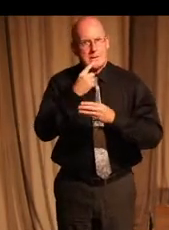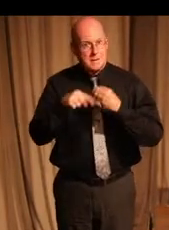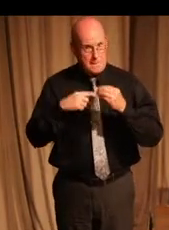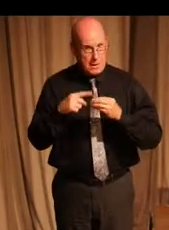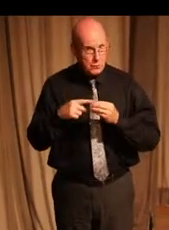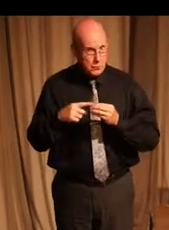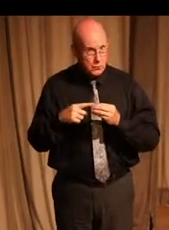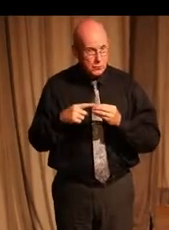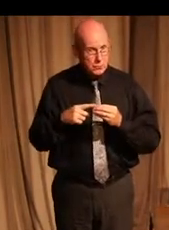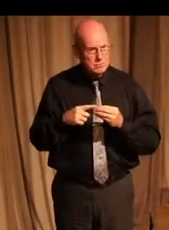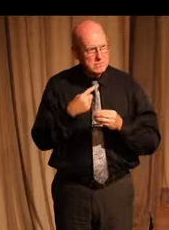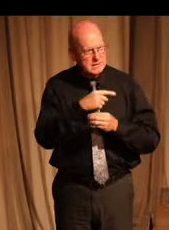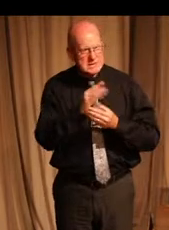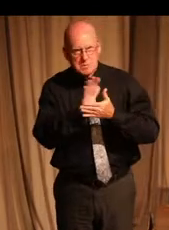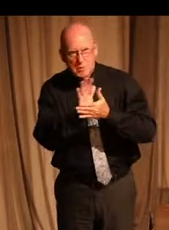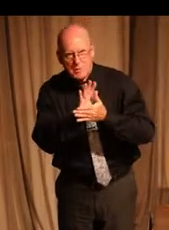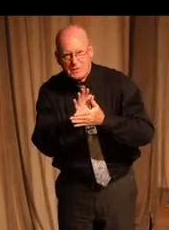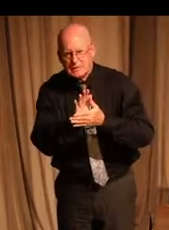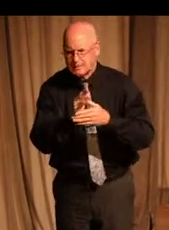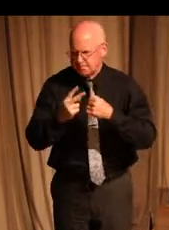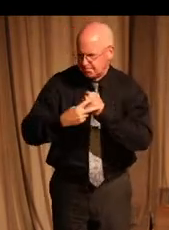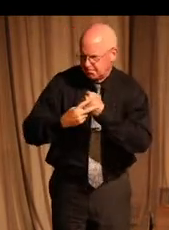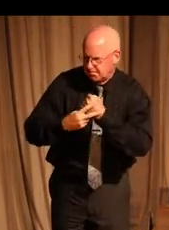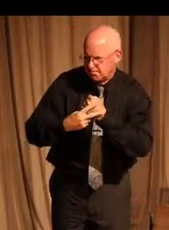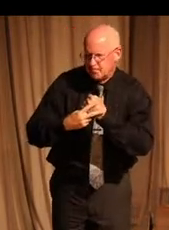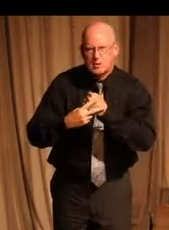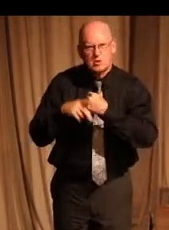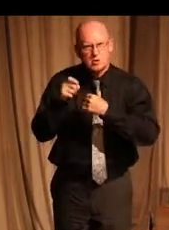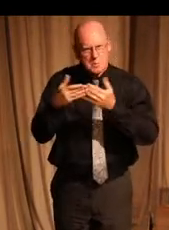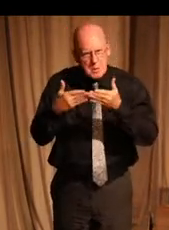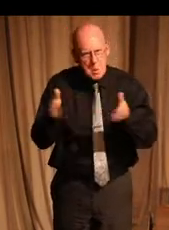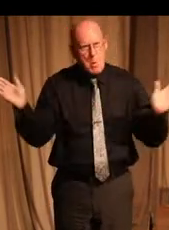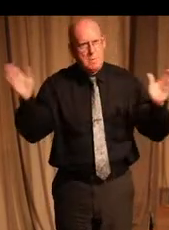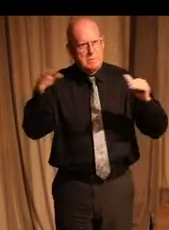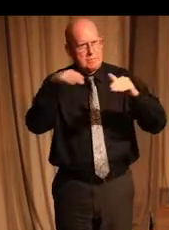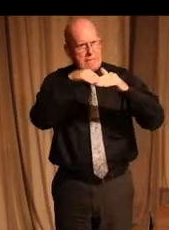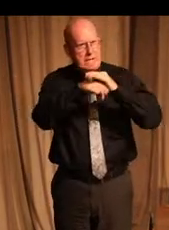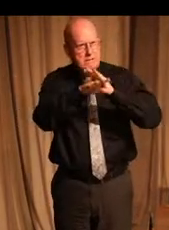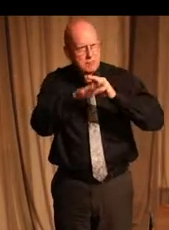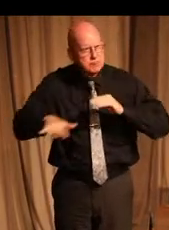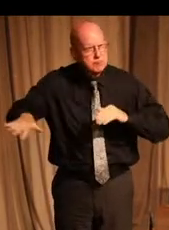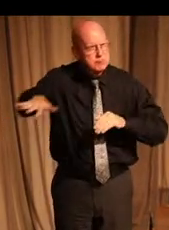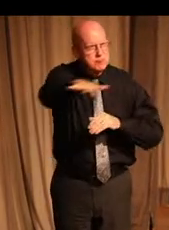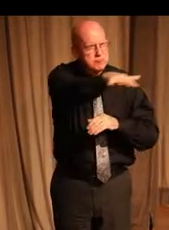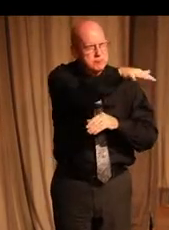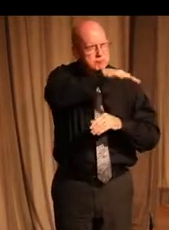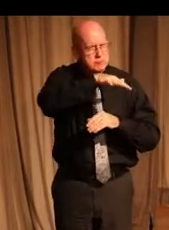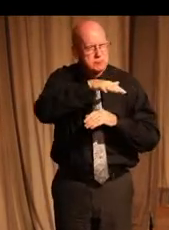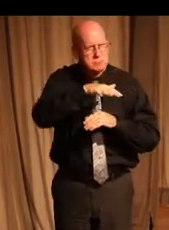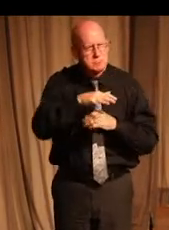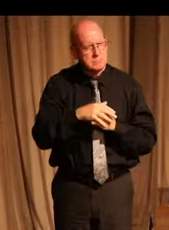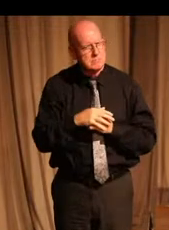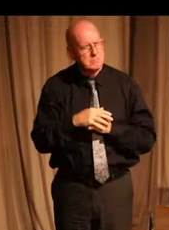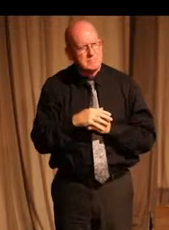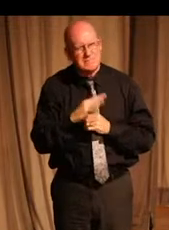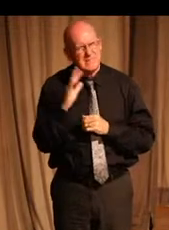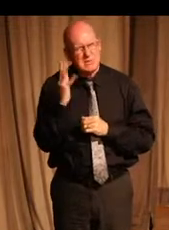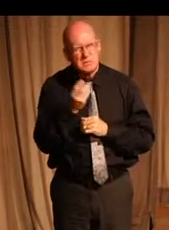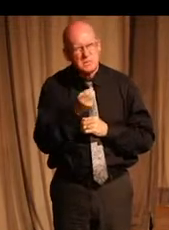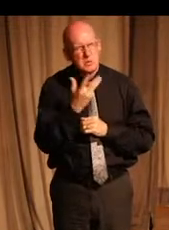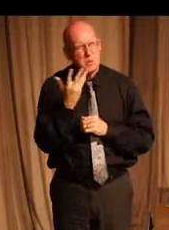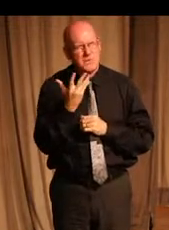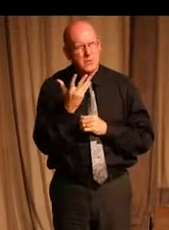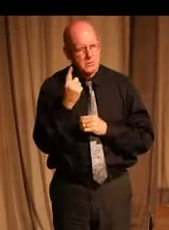about these films and these archives being publicly accessible and where it will live. And it's really beautiful for it to go to,